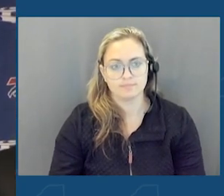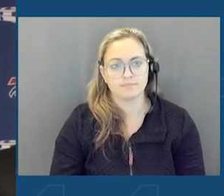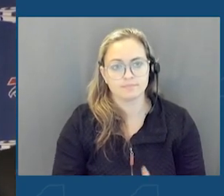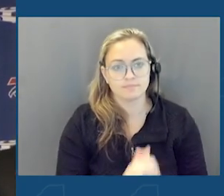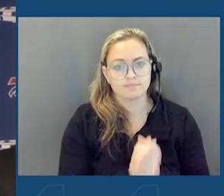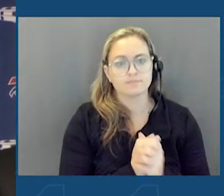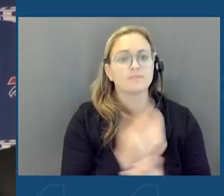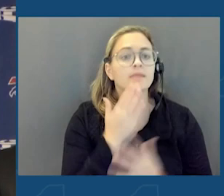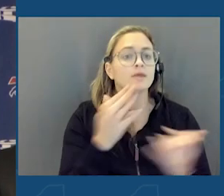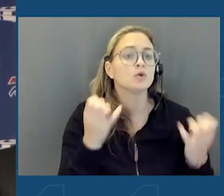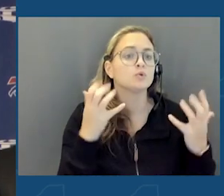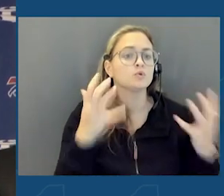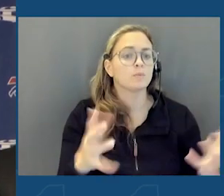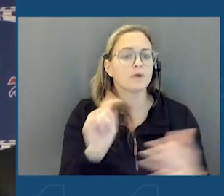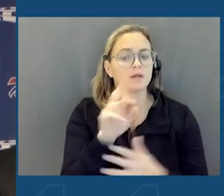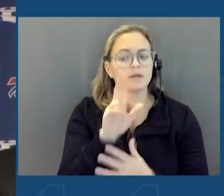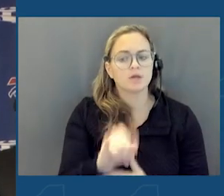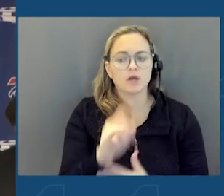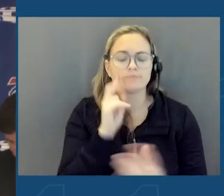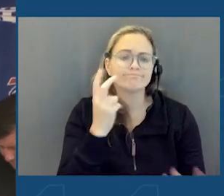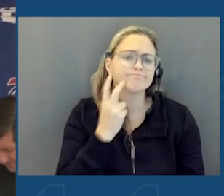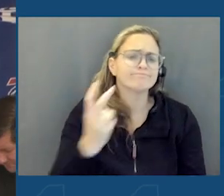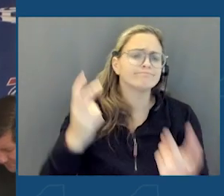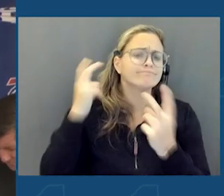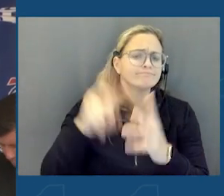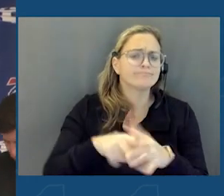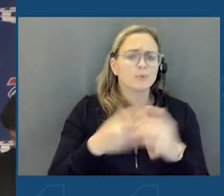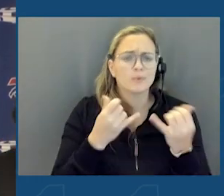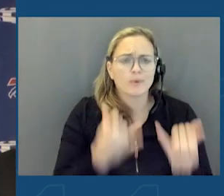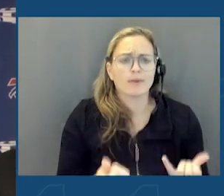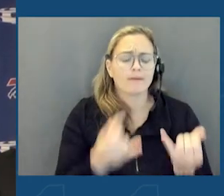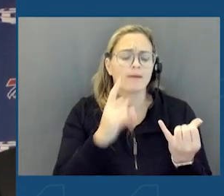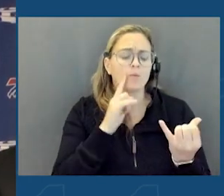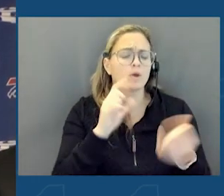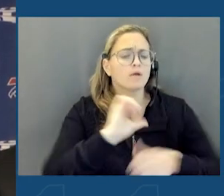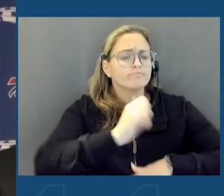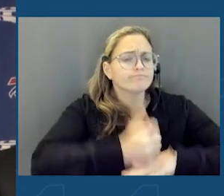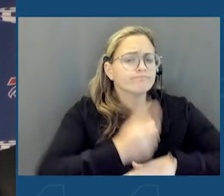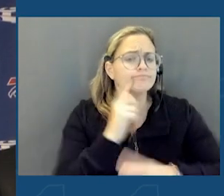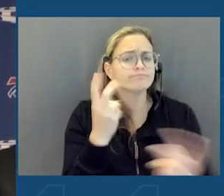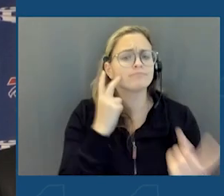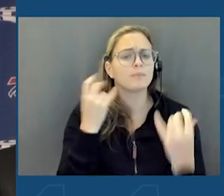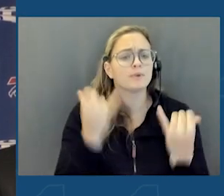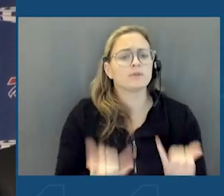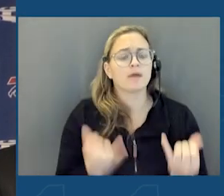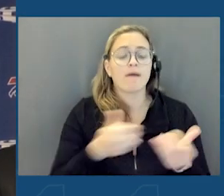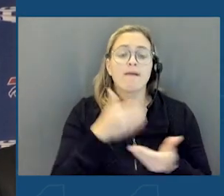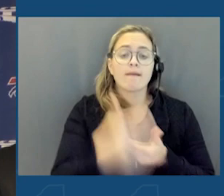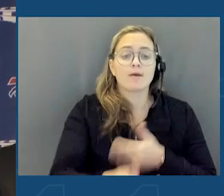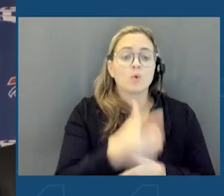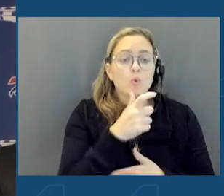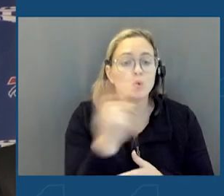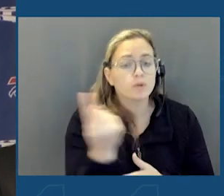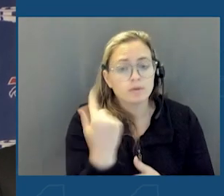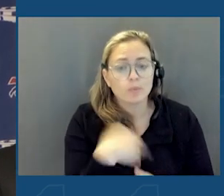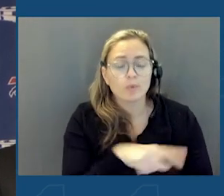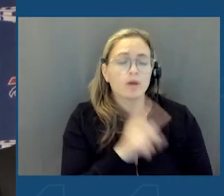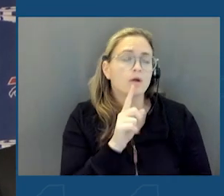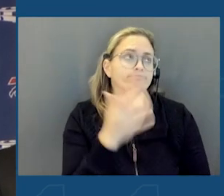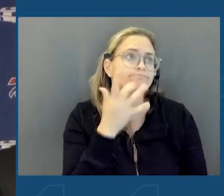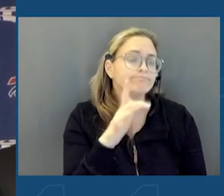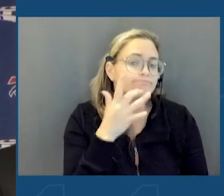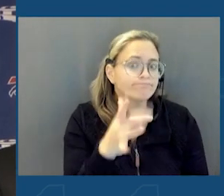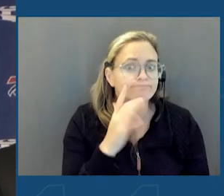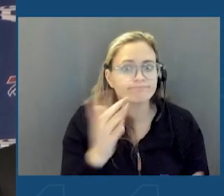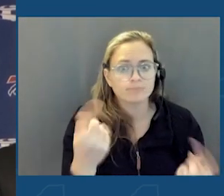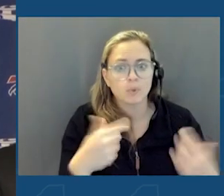Thank you so much, Terry. Those memories start today. We're making memories right now. Next up is someone we are so lucky to have here